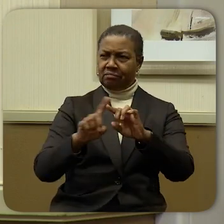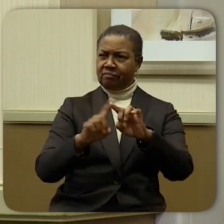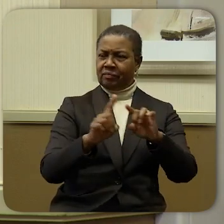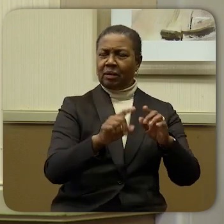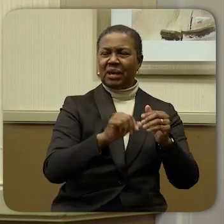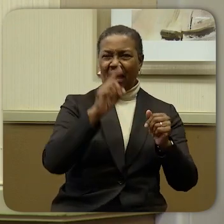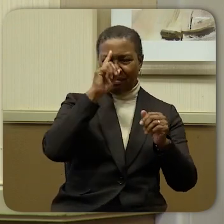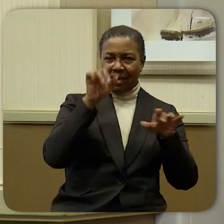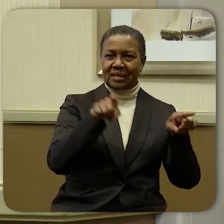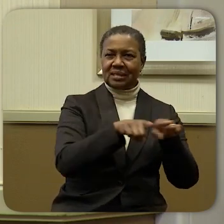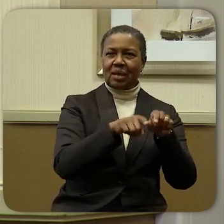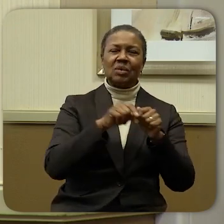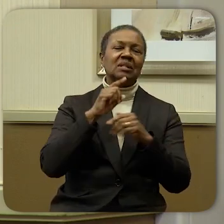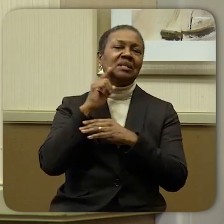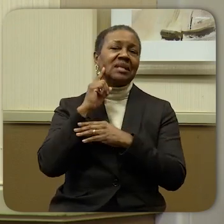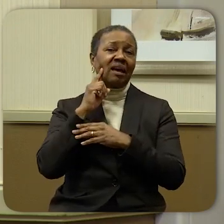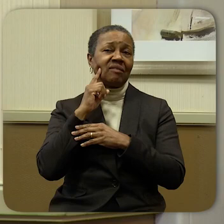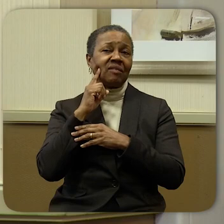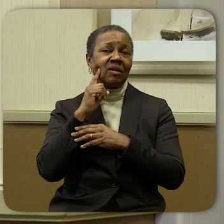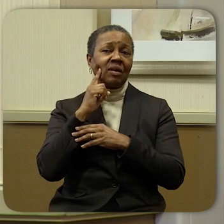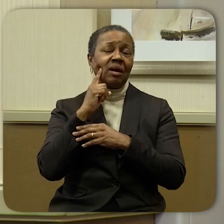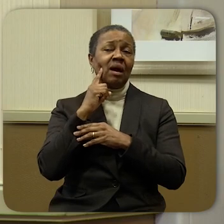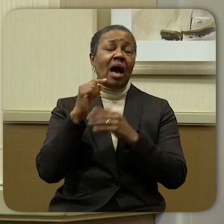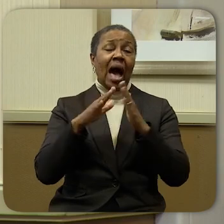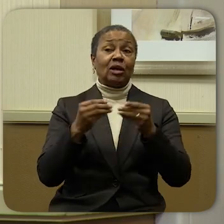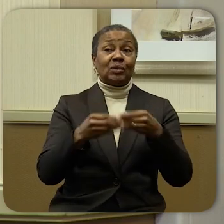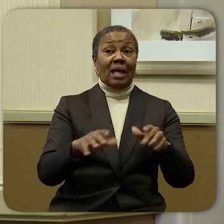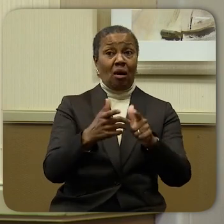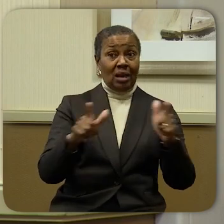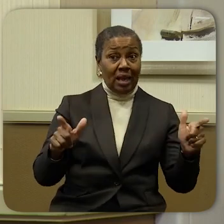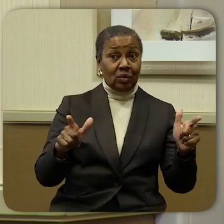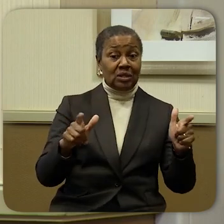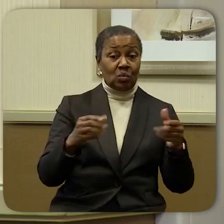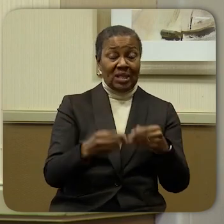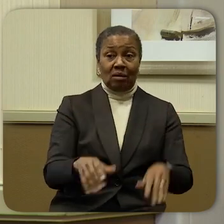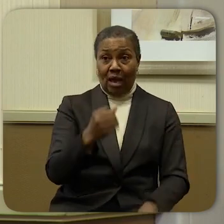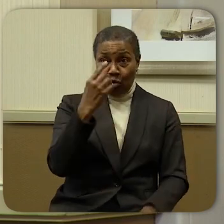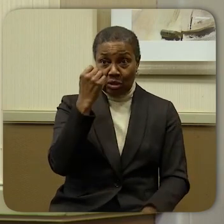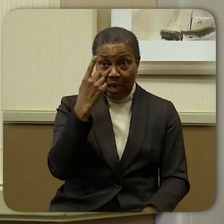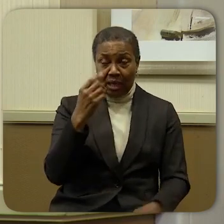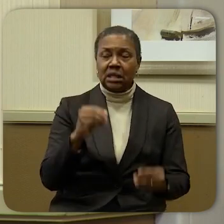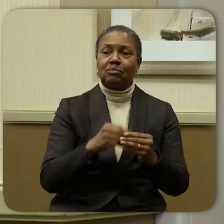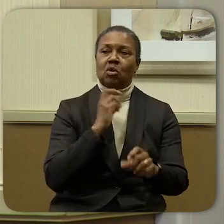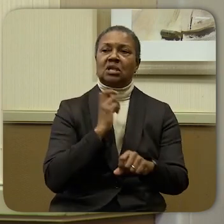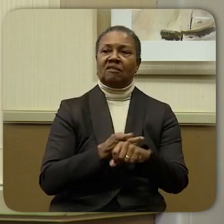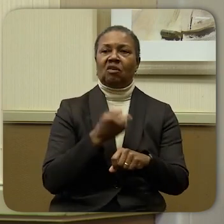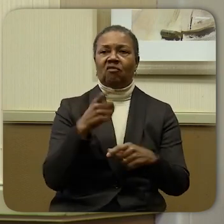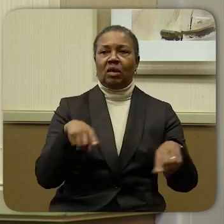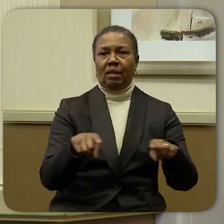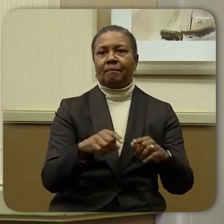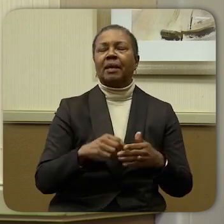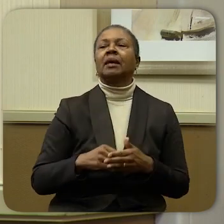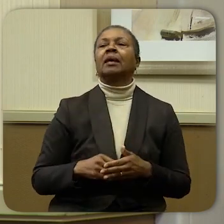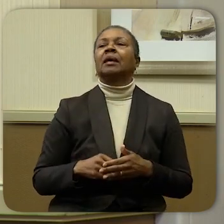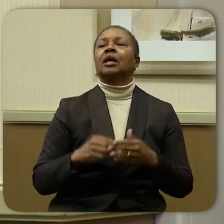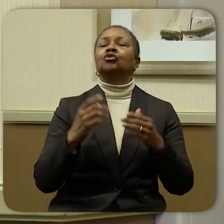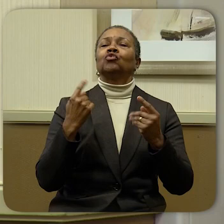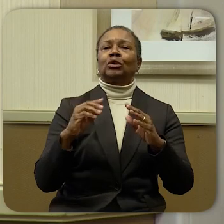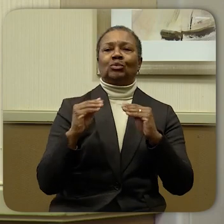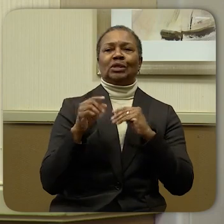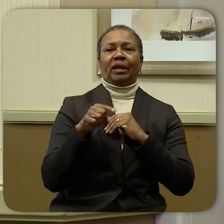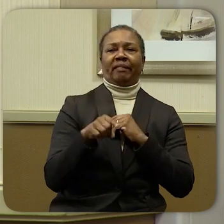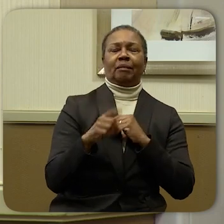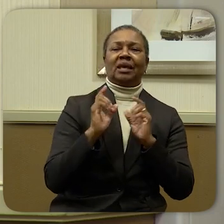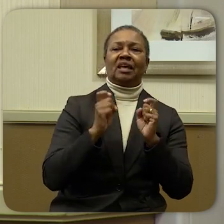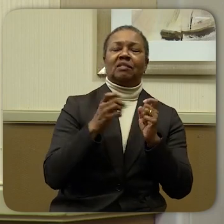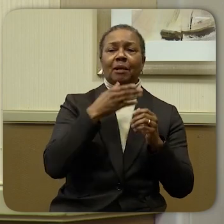I think same for deaf, but also with that language and understanding piece, it's even harder being able to educate them, I think, and give them a